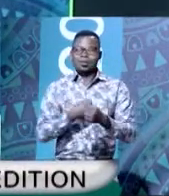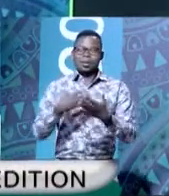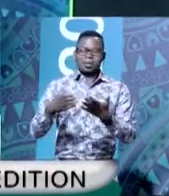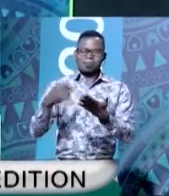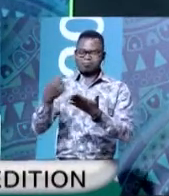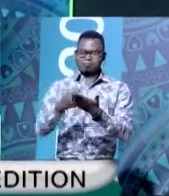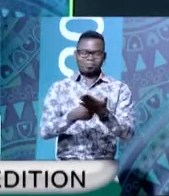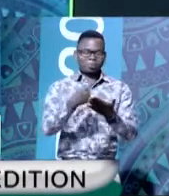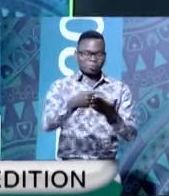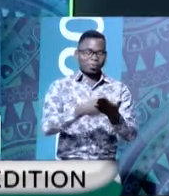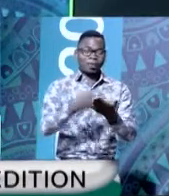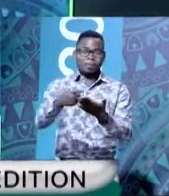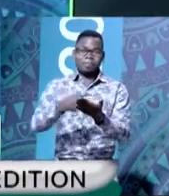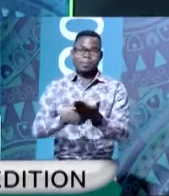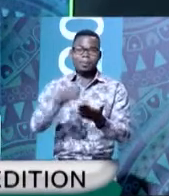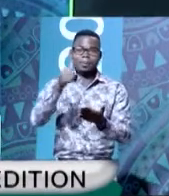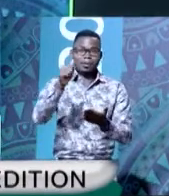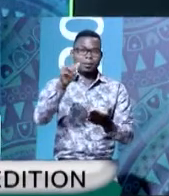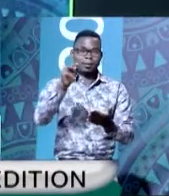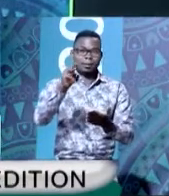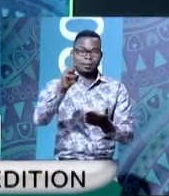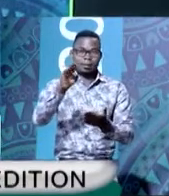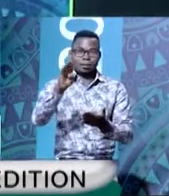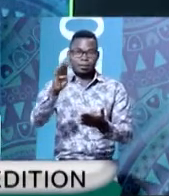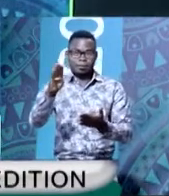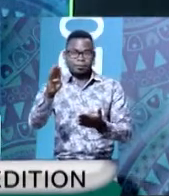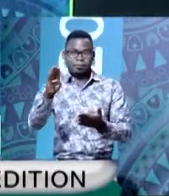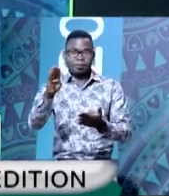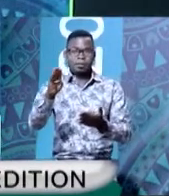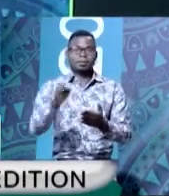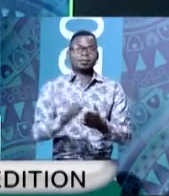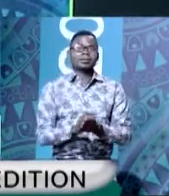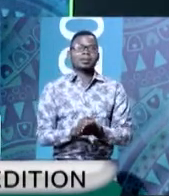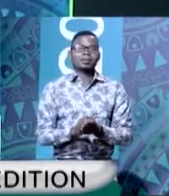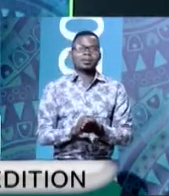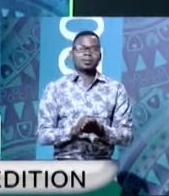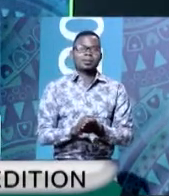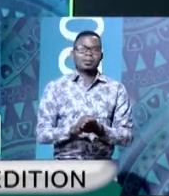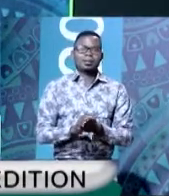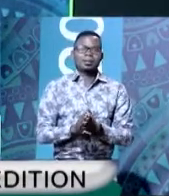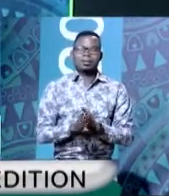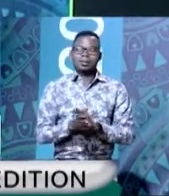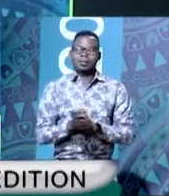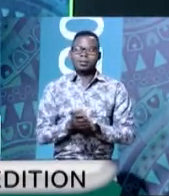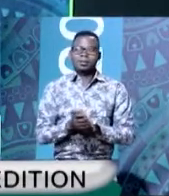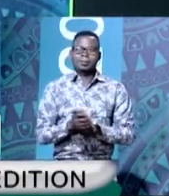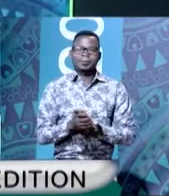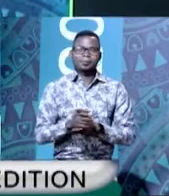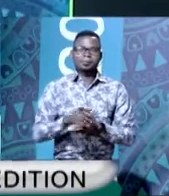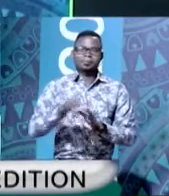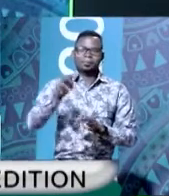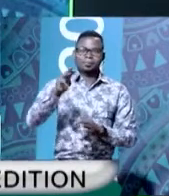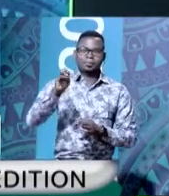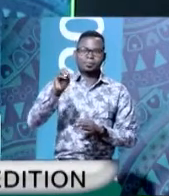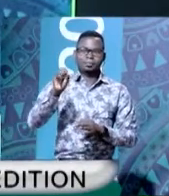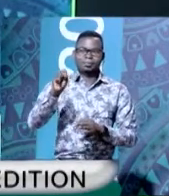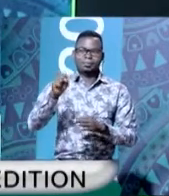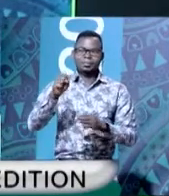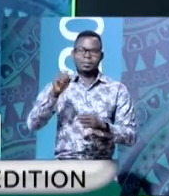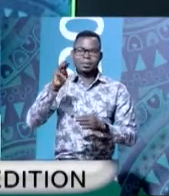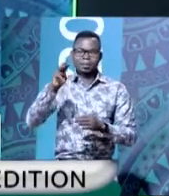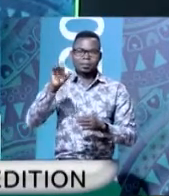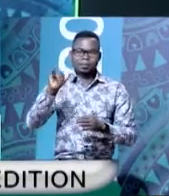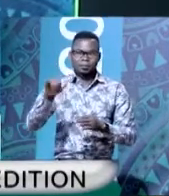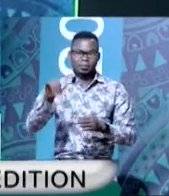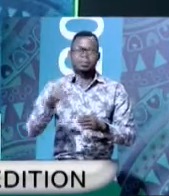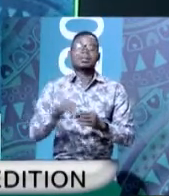the ambassador's conversation. And Moses Mwokedi, our MC, has really done the intro.